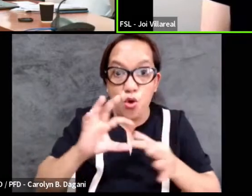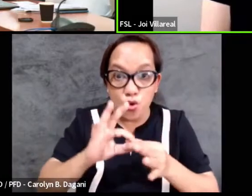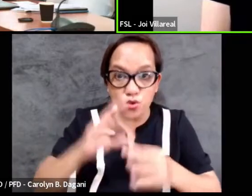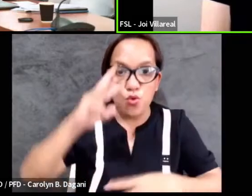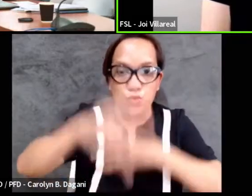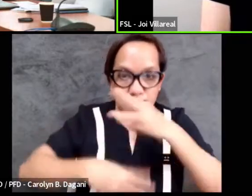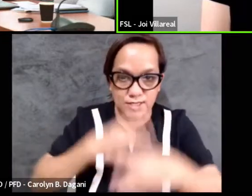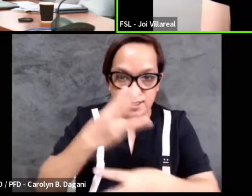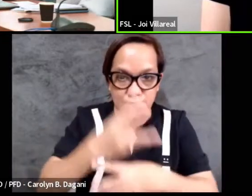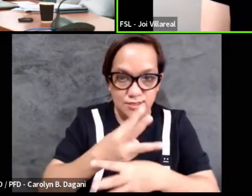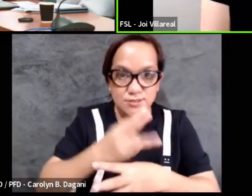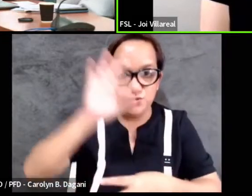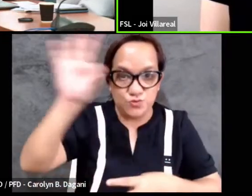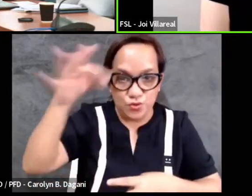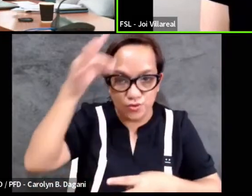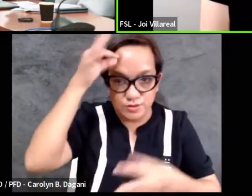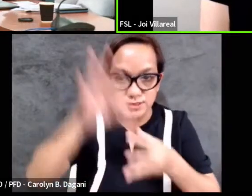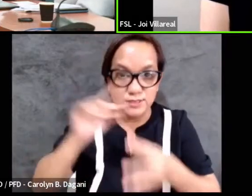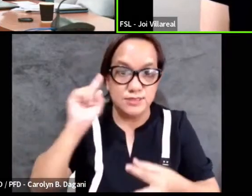KWF.